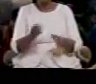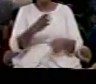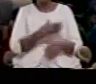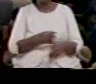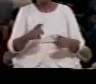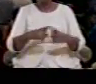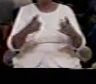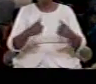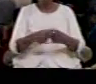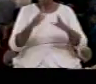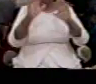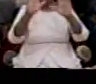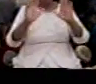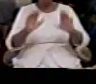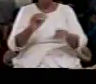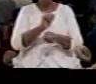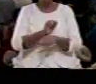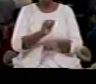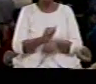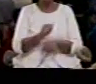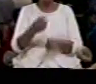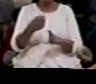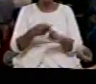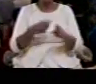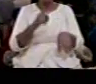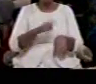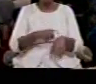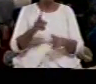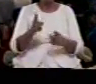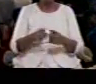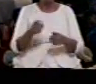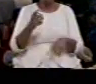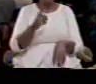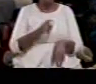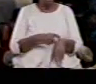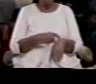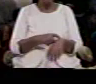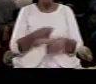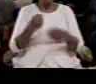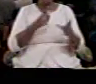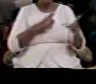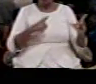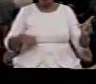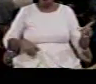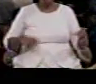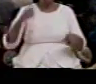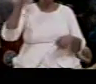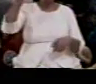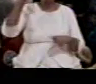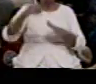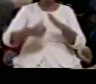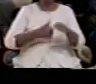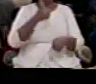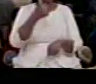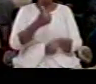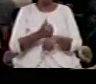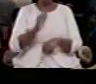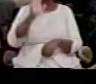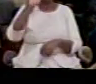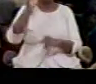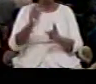miracles from time to time. The Lord confirmed his word. Let's magnify his